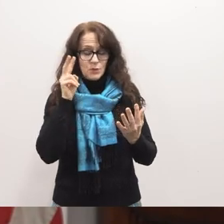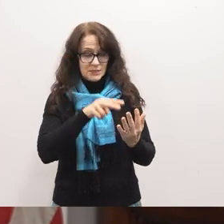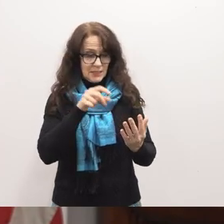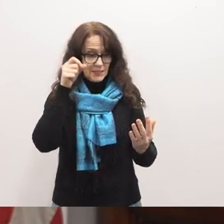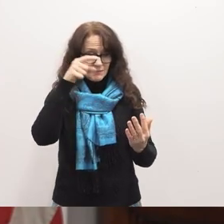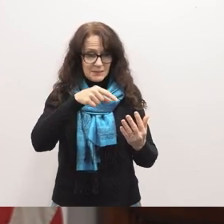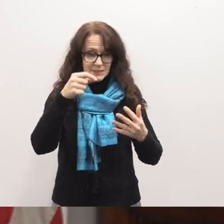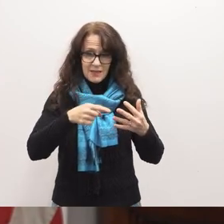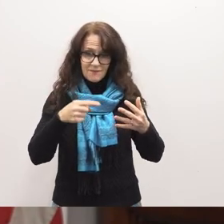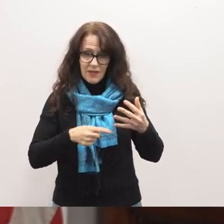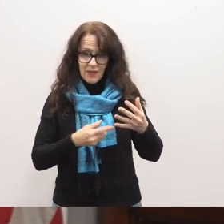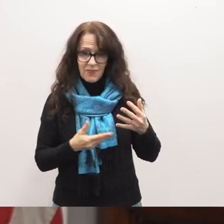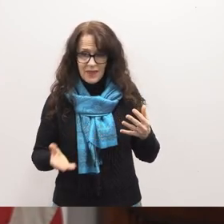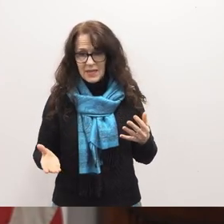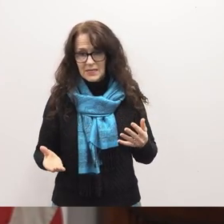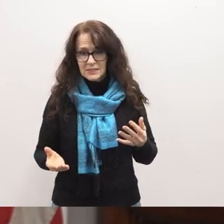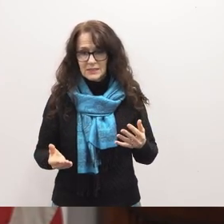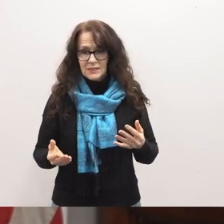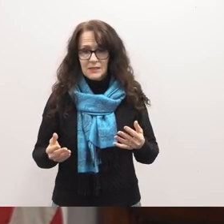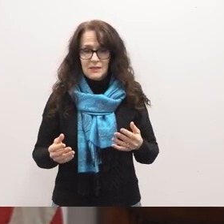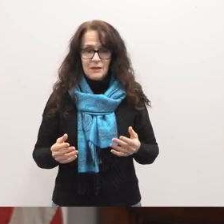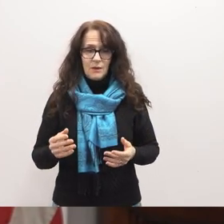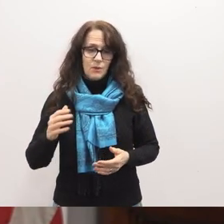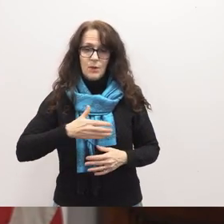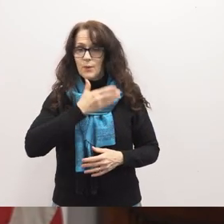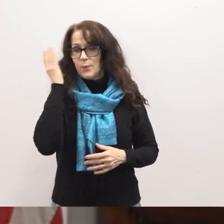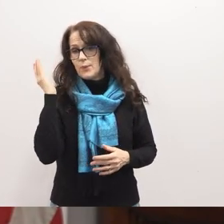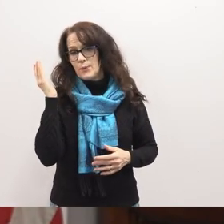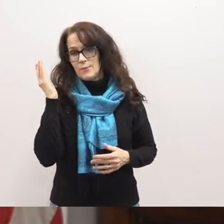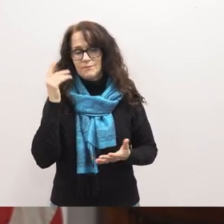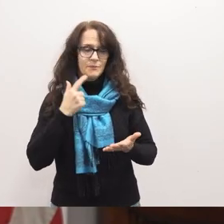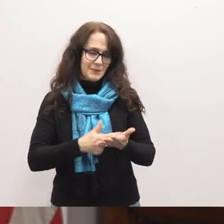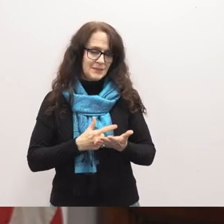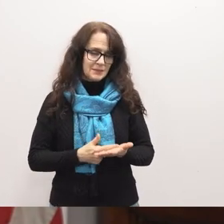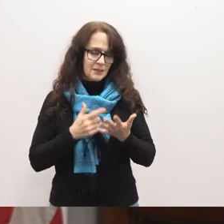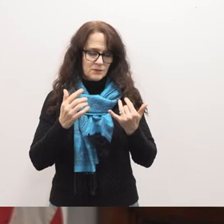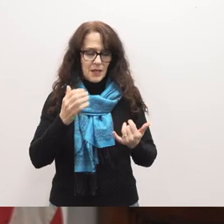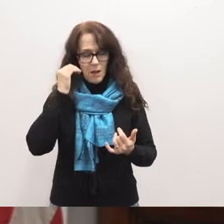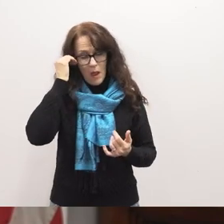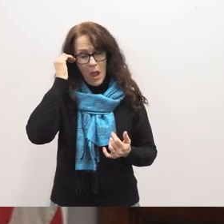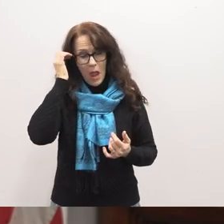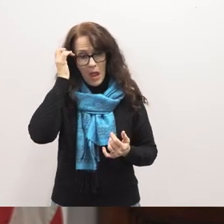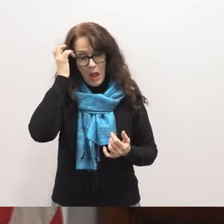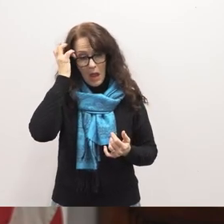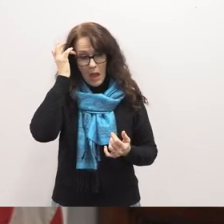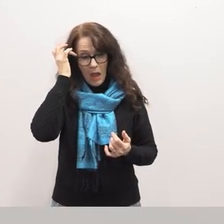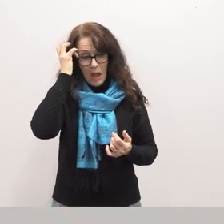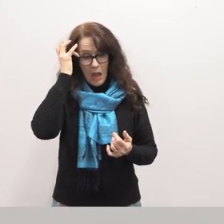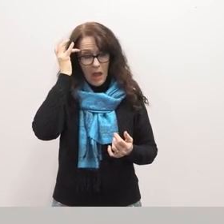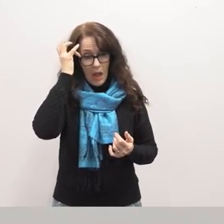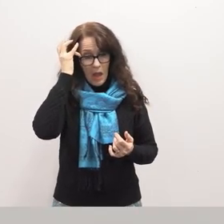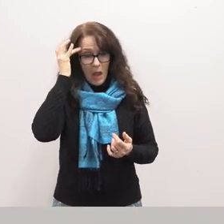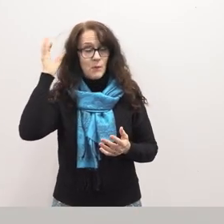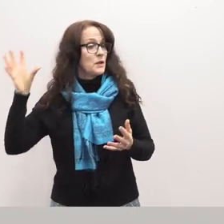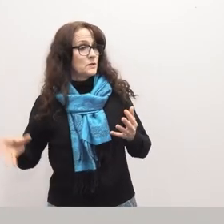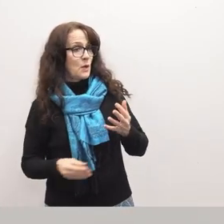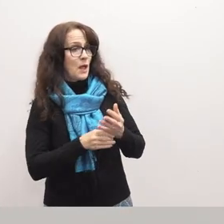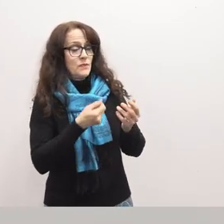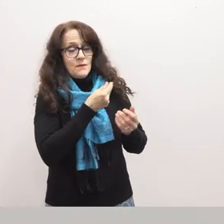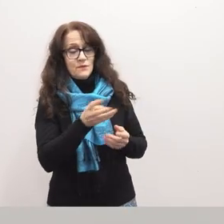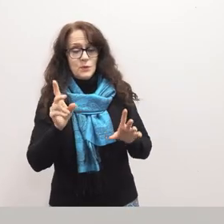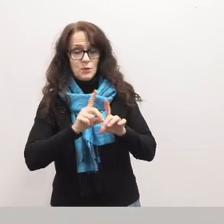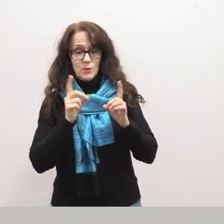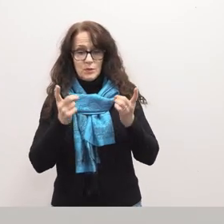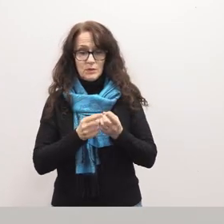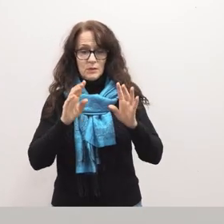items, you know, we wouldn't necessarily be able to have this discussion, though. Yeah, and if I may, along those lines, we are one of the few districts that